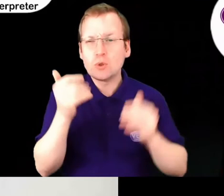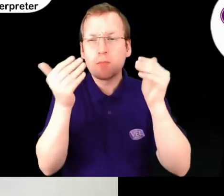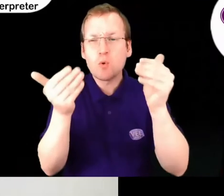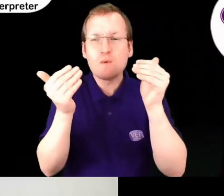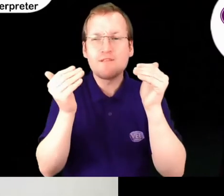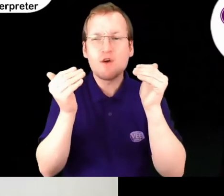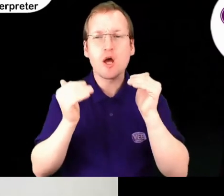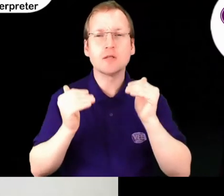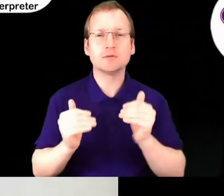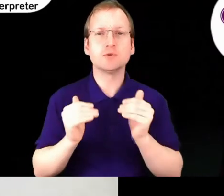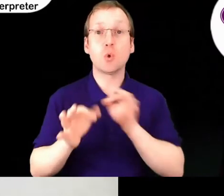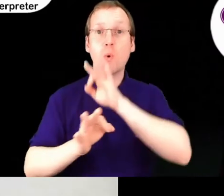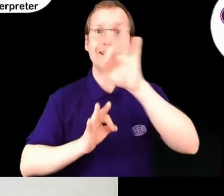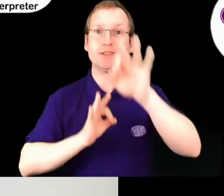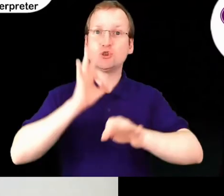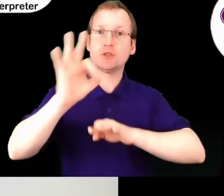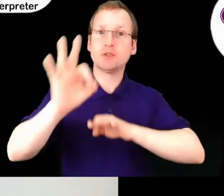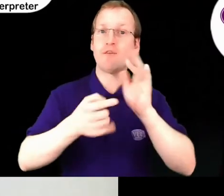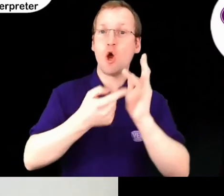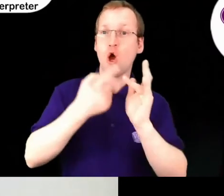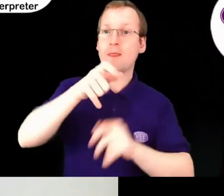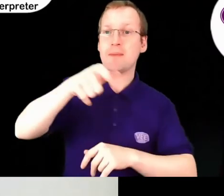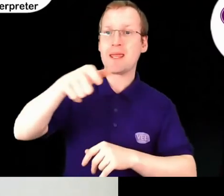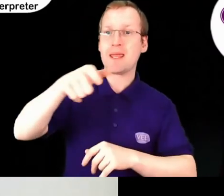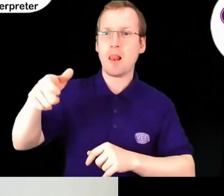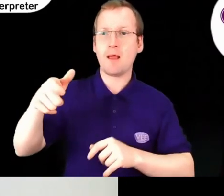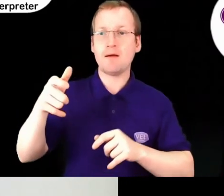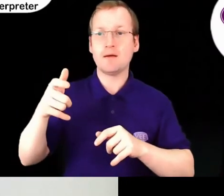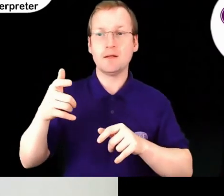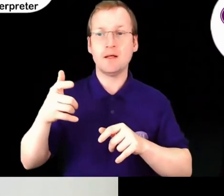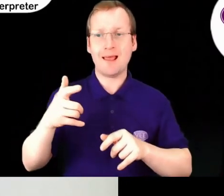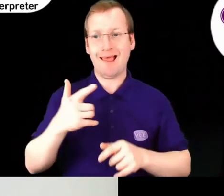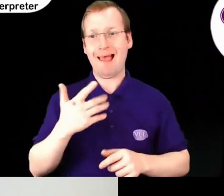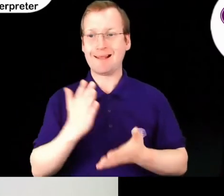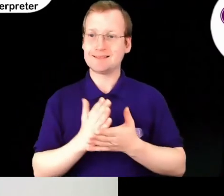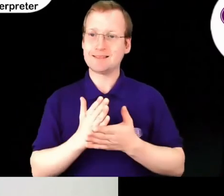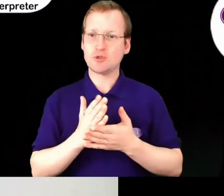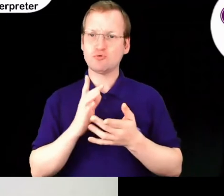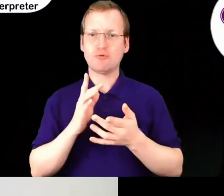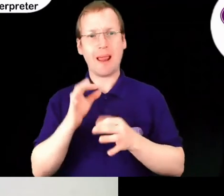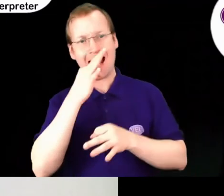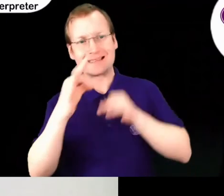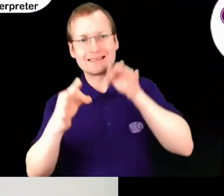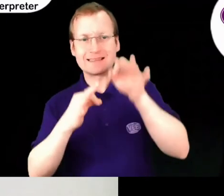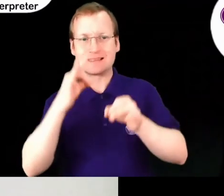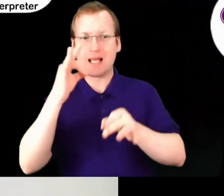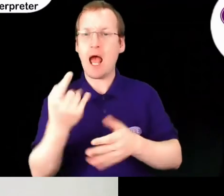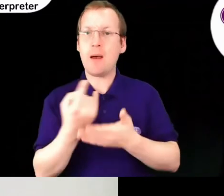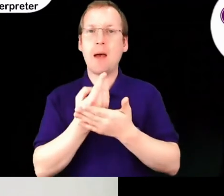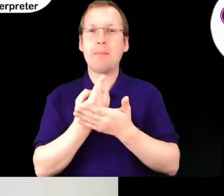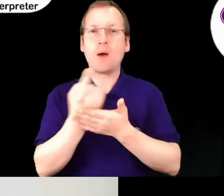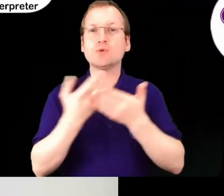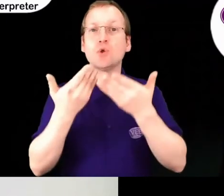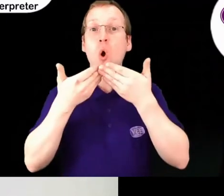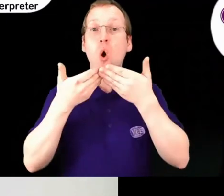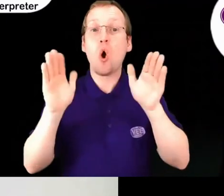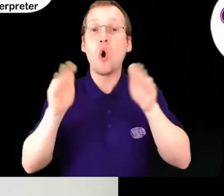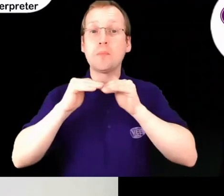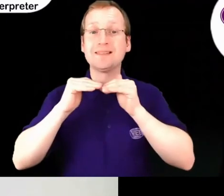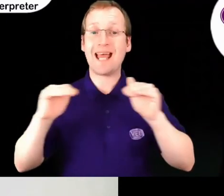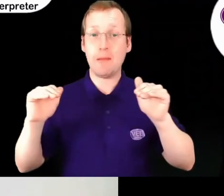questions from other people in the audience. And so I should really ask you a few questions about Open Table before